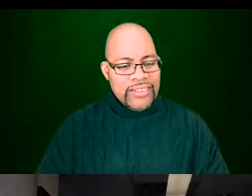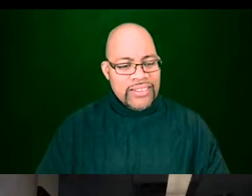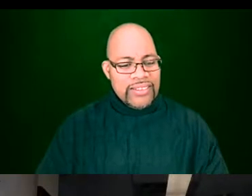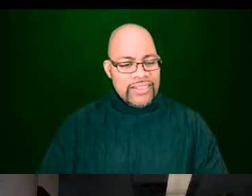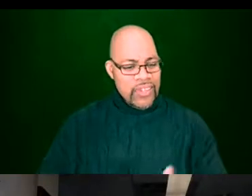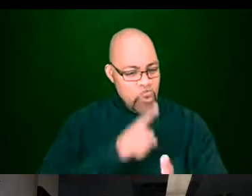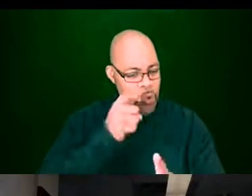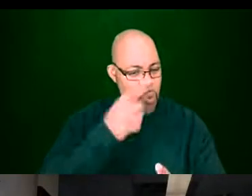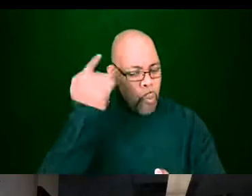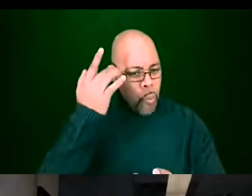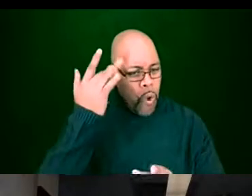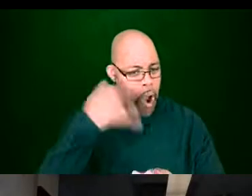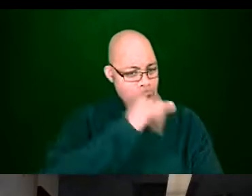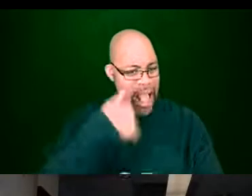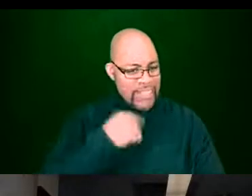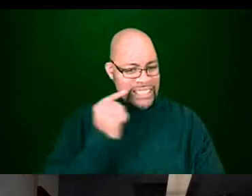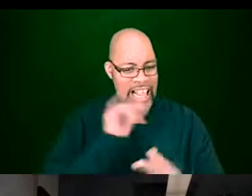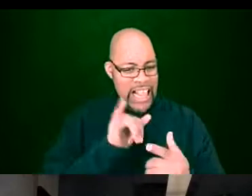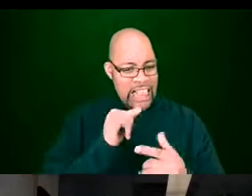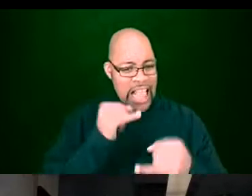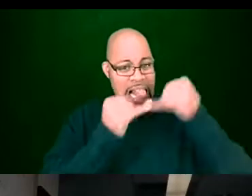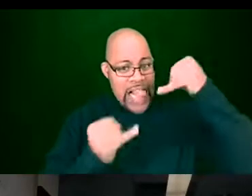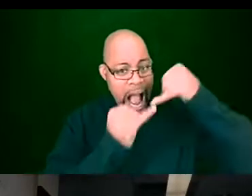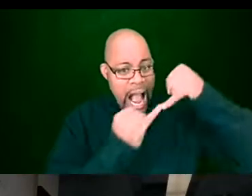Is the question, why do whales have teeth look like lines?